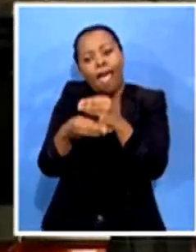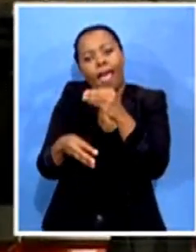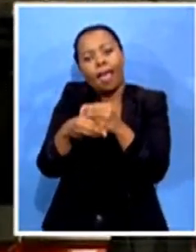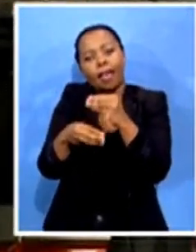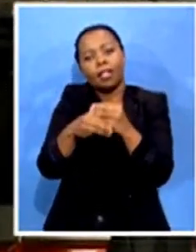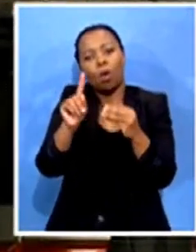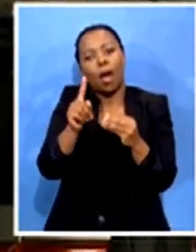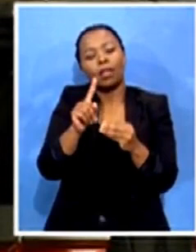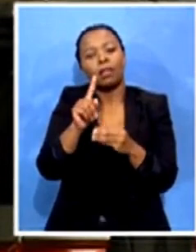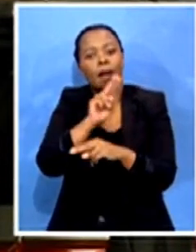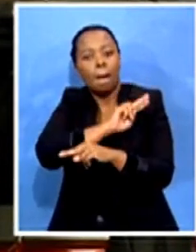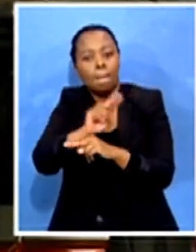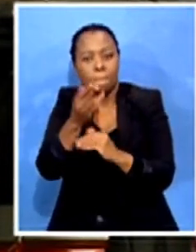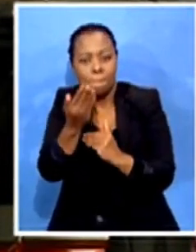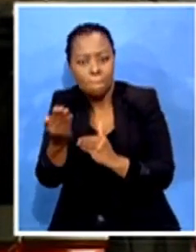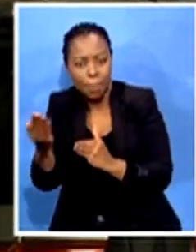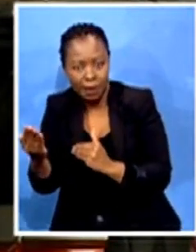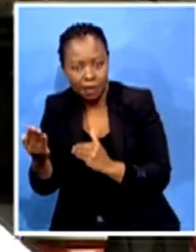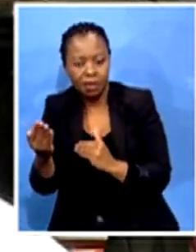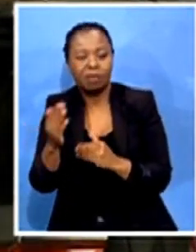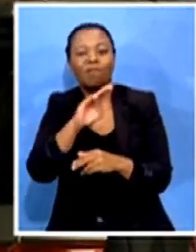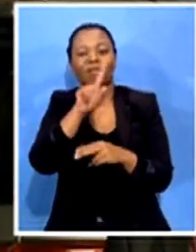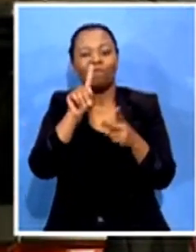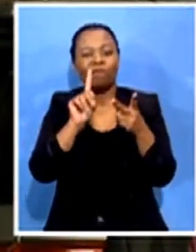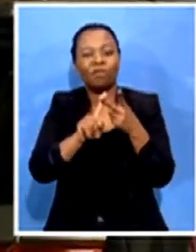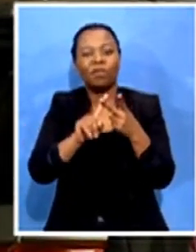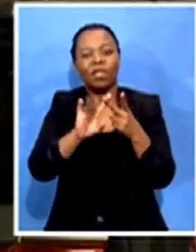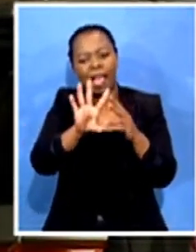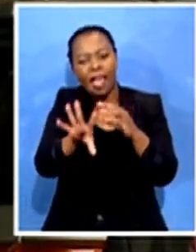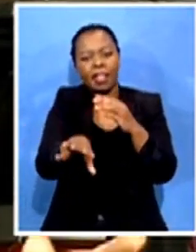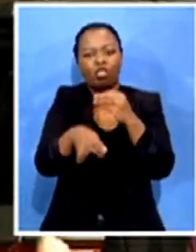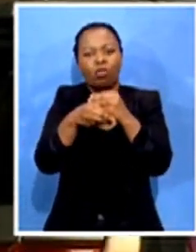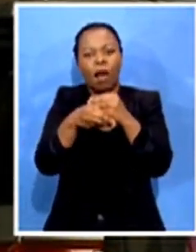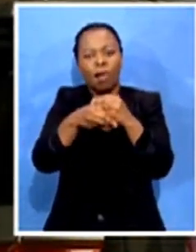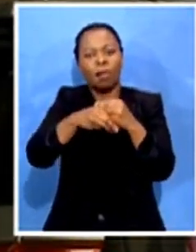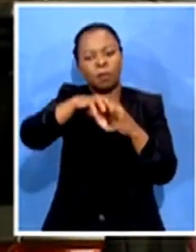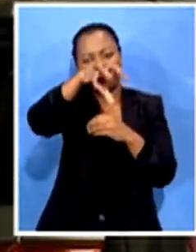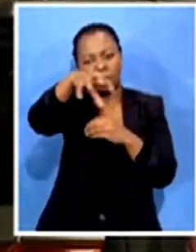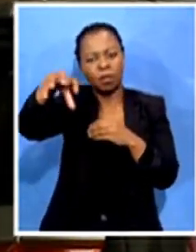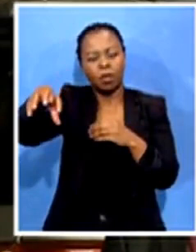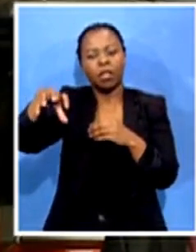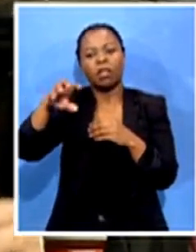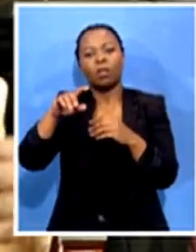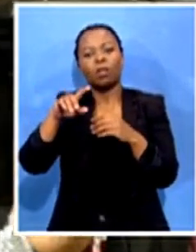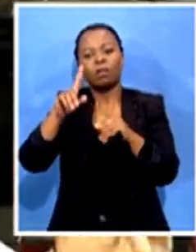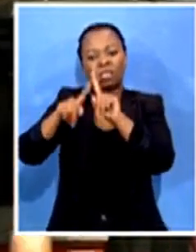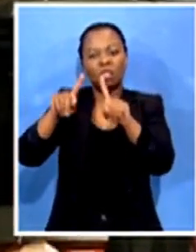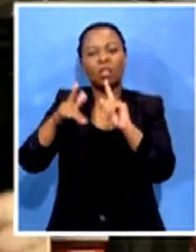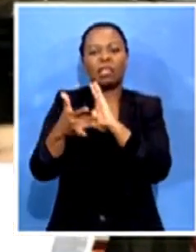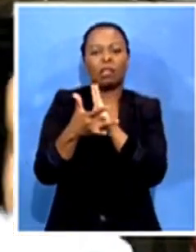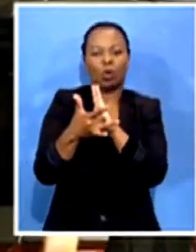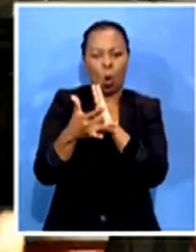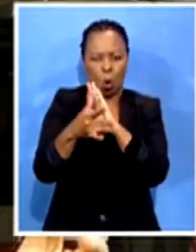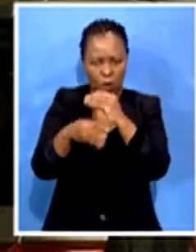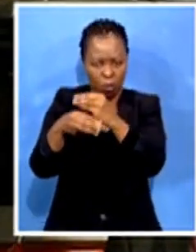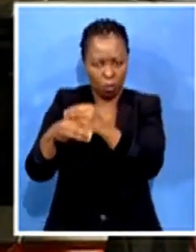putting in additional complexes with alternative technologies. So we have been able to bring